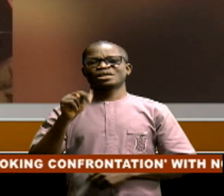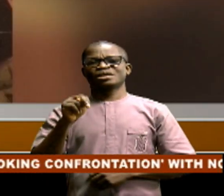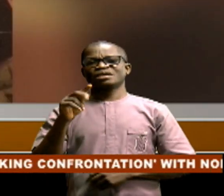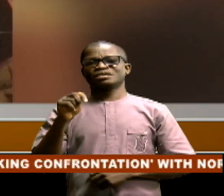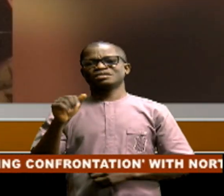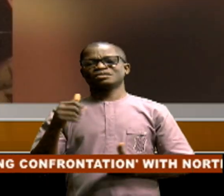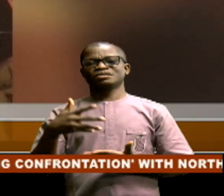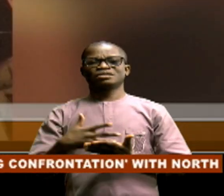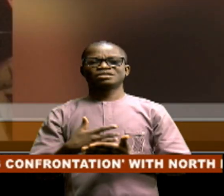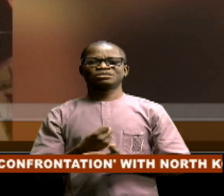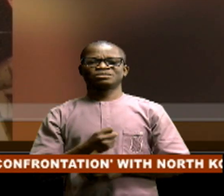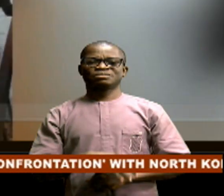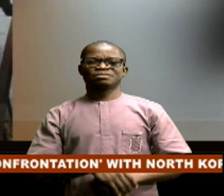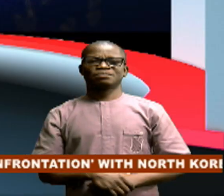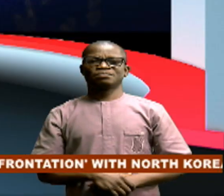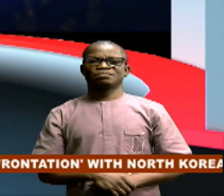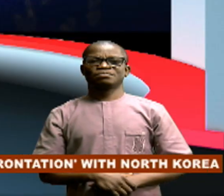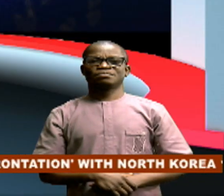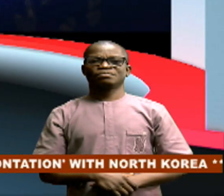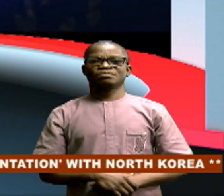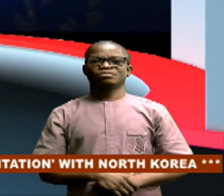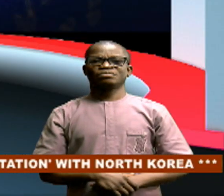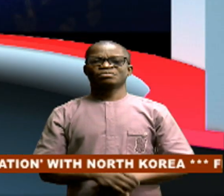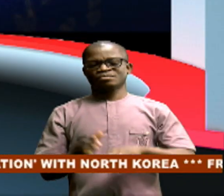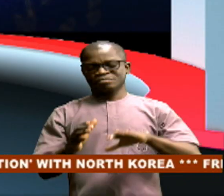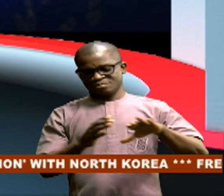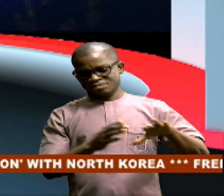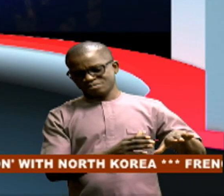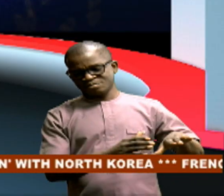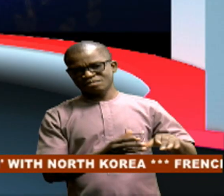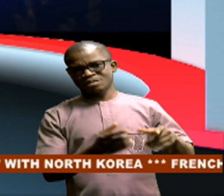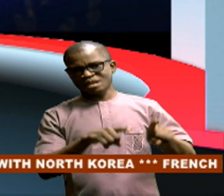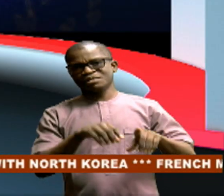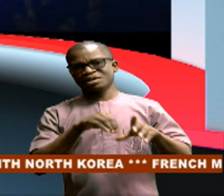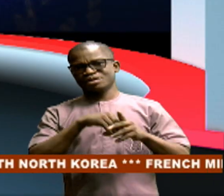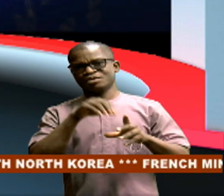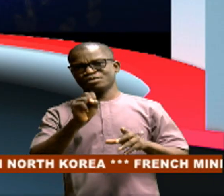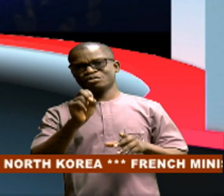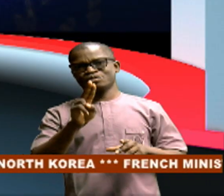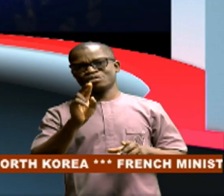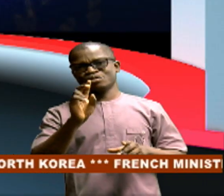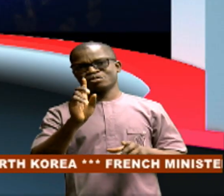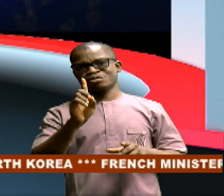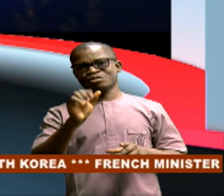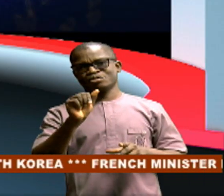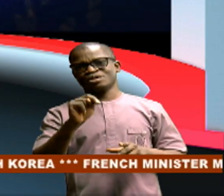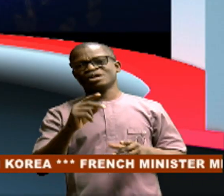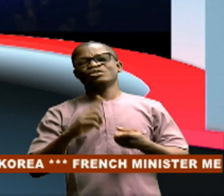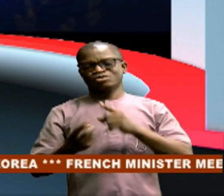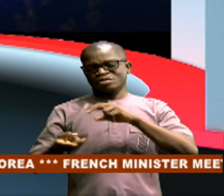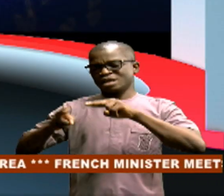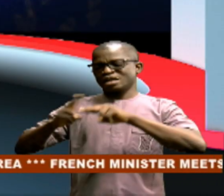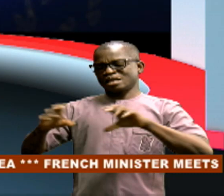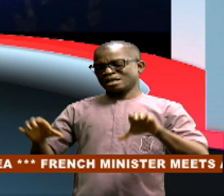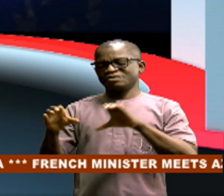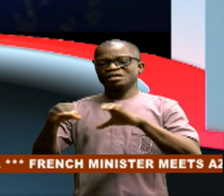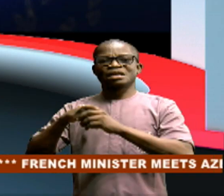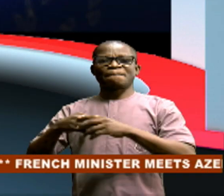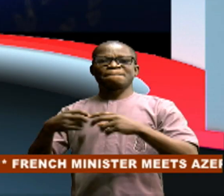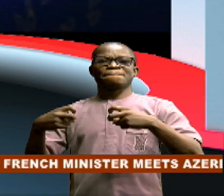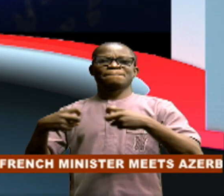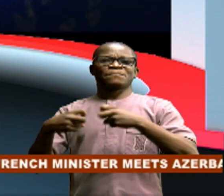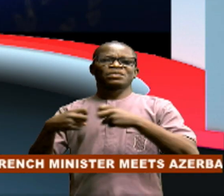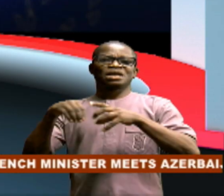Sunday, NTA News. Away from happenings in Sudan to enhance operations in the power sector in